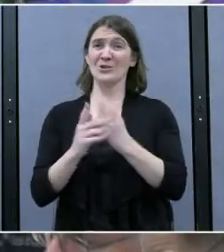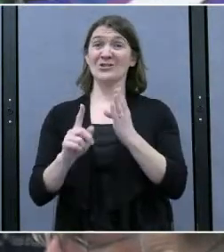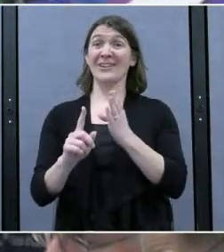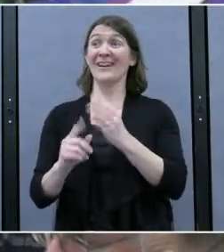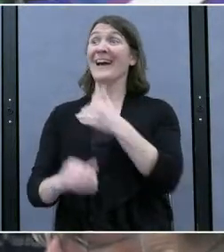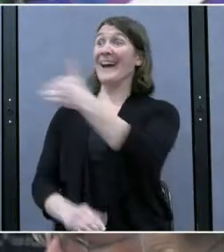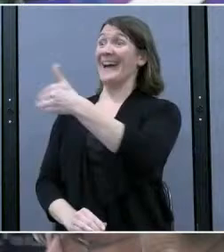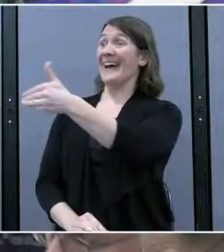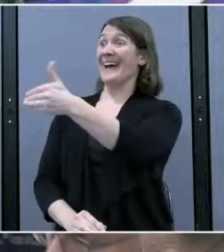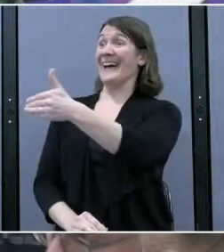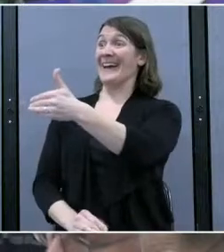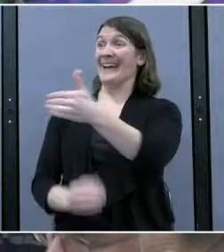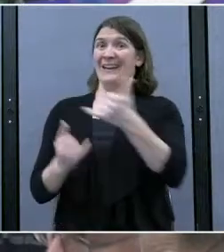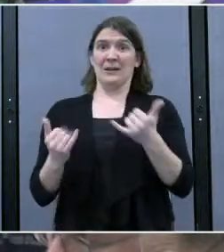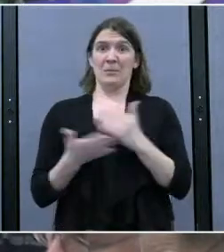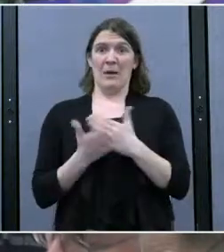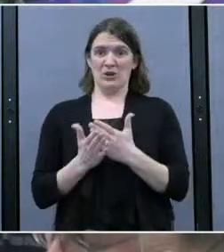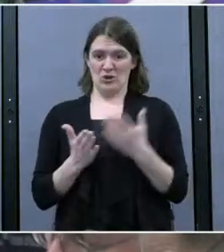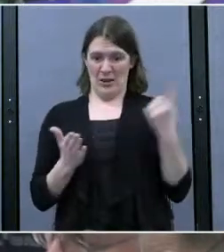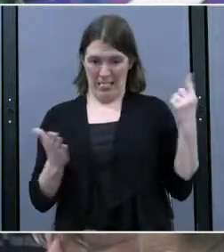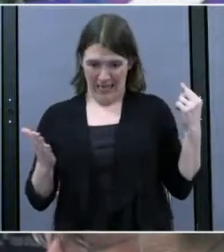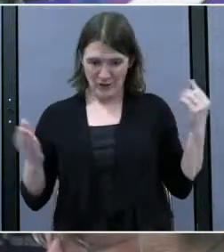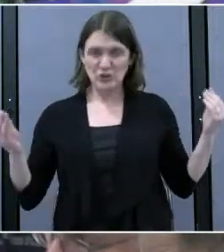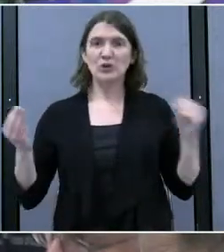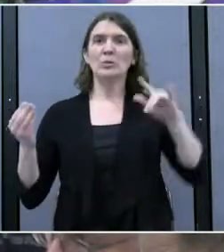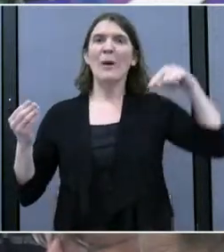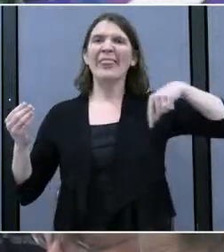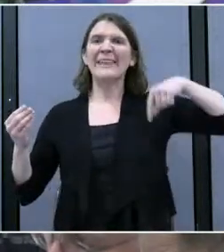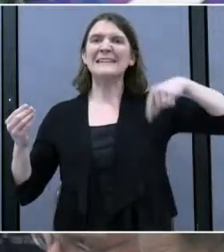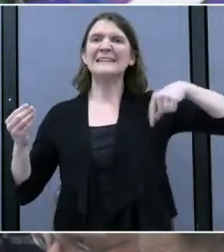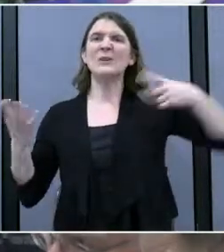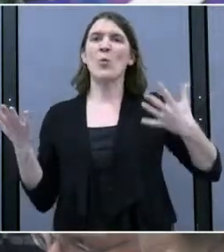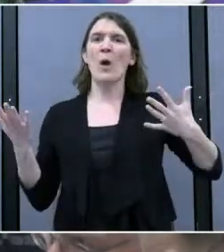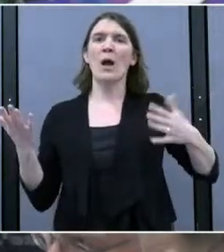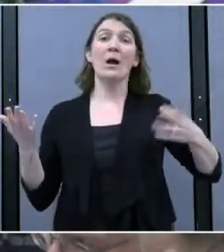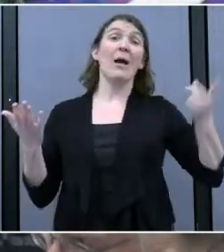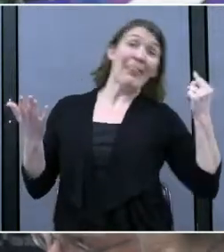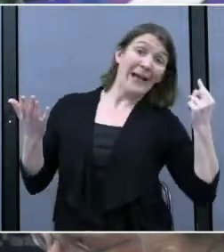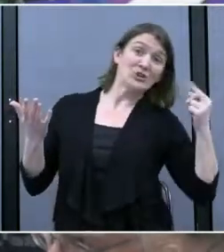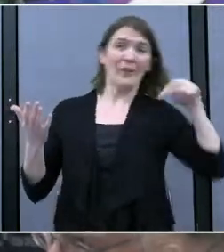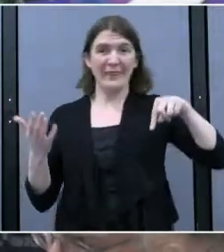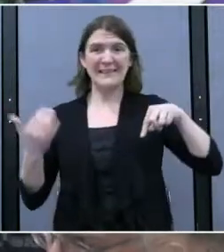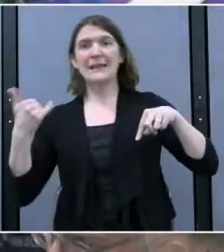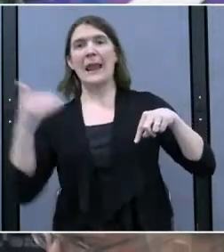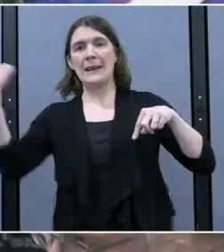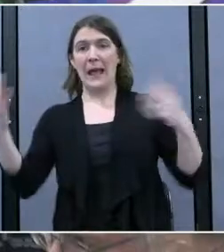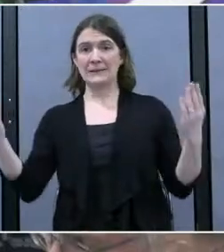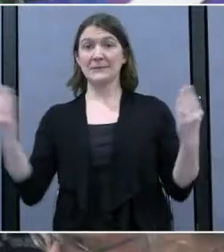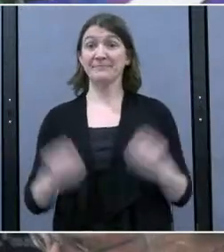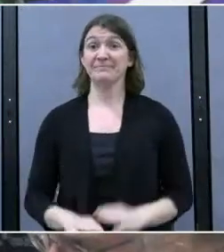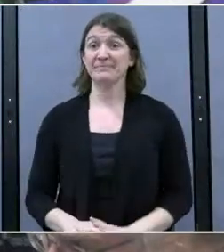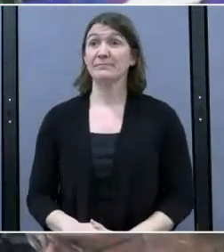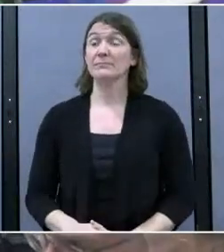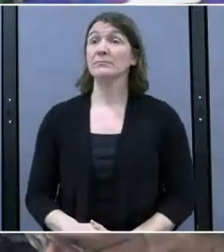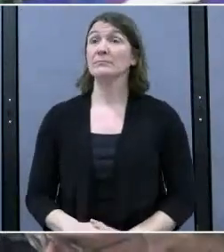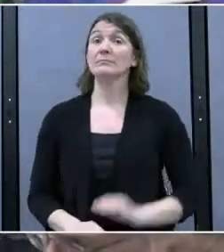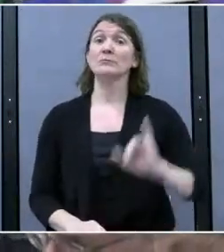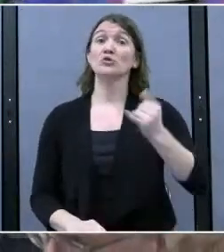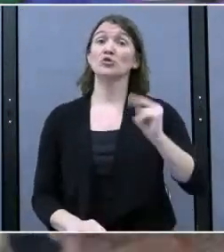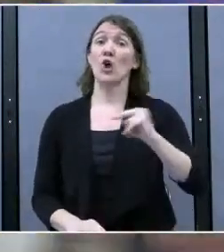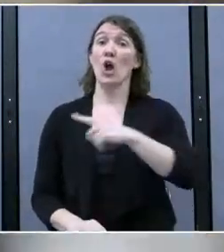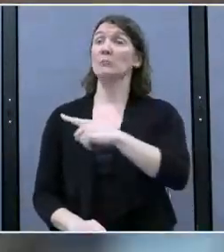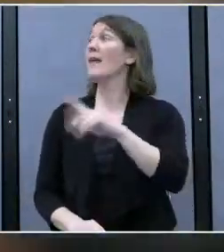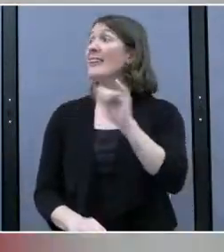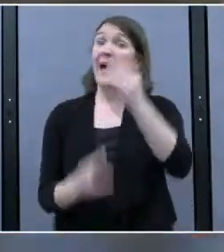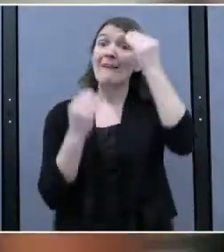coming year to a budget from last year with no actual information. John? Yeah, so that